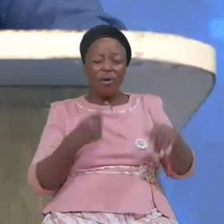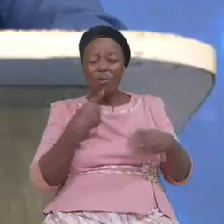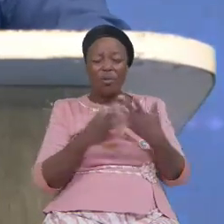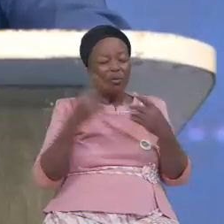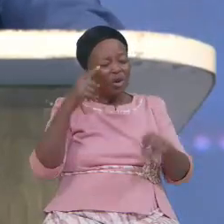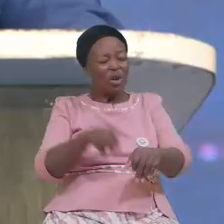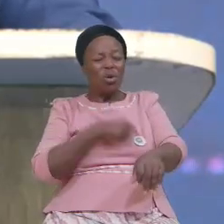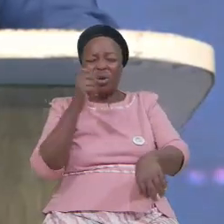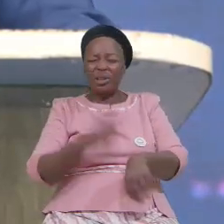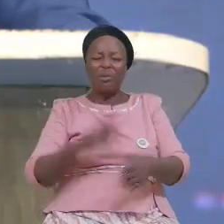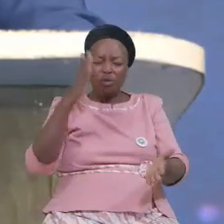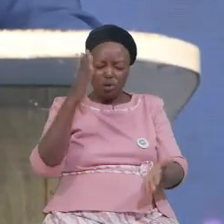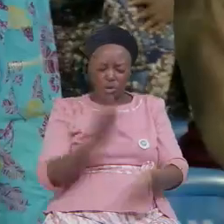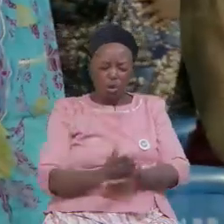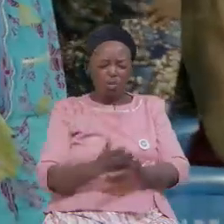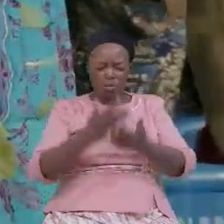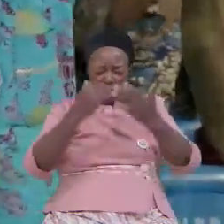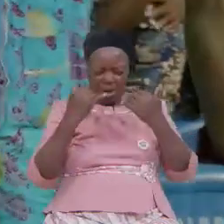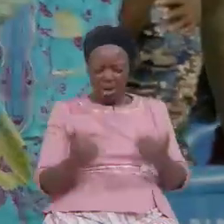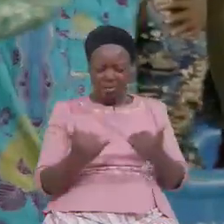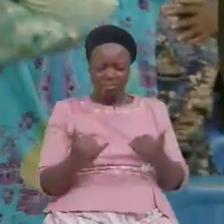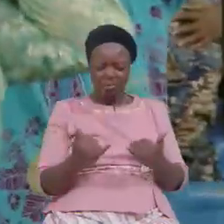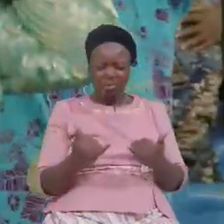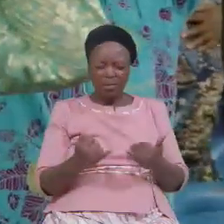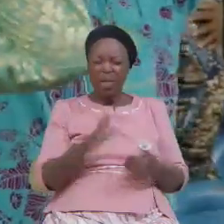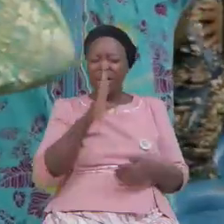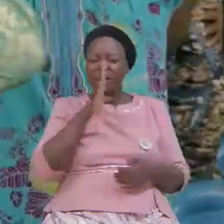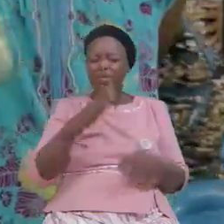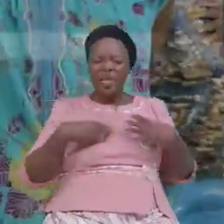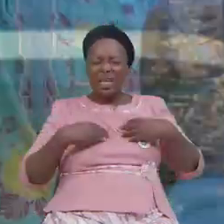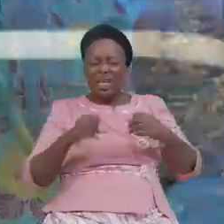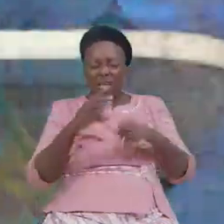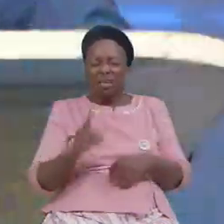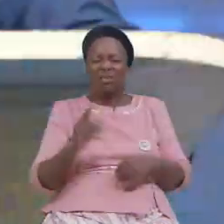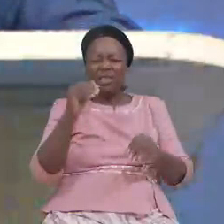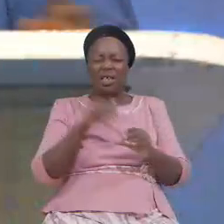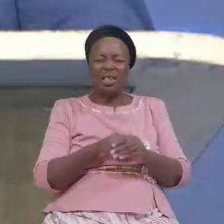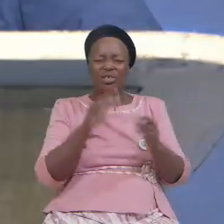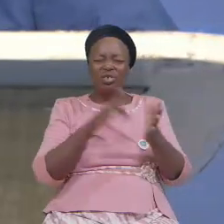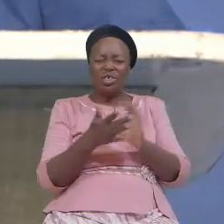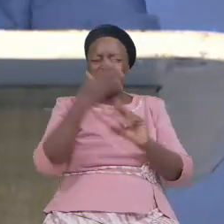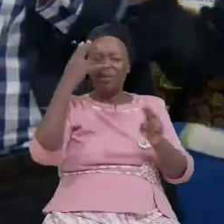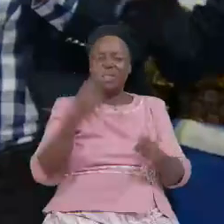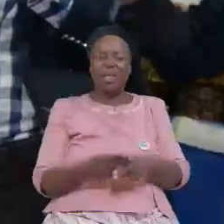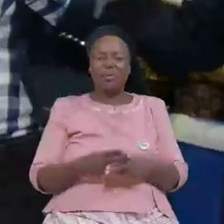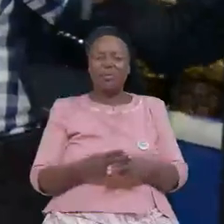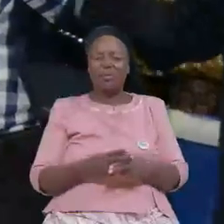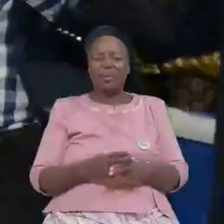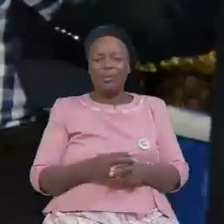stop right now. Be healed in Jesus' name.